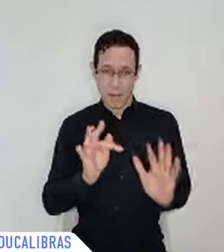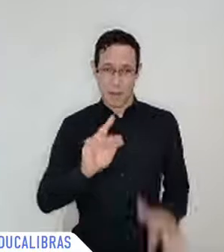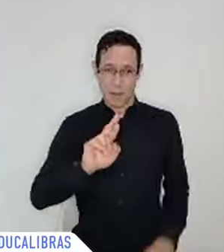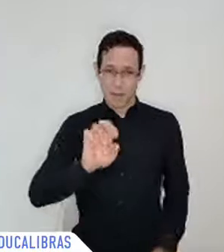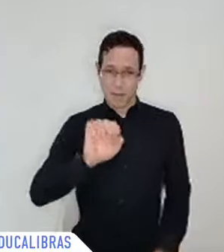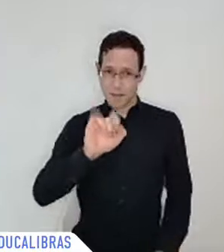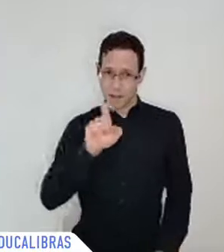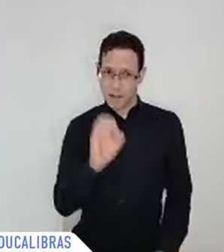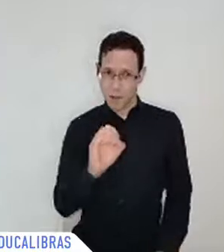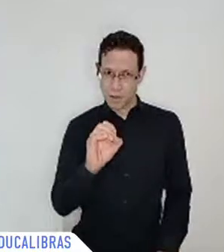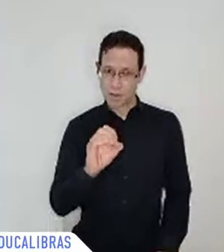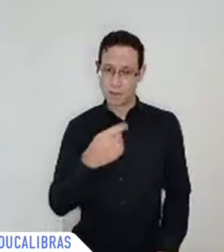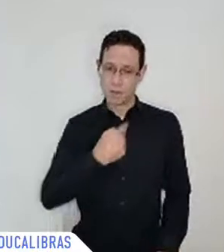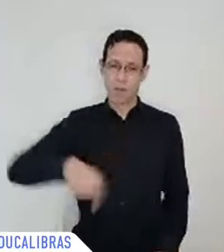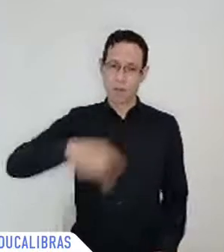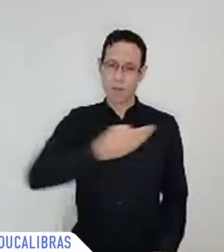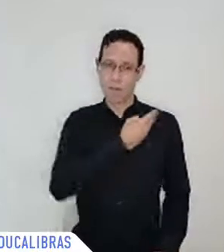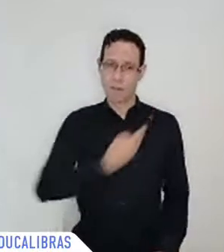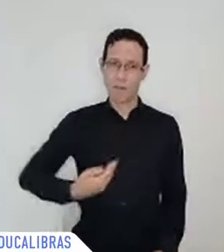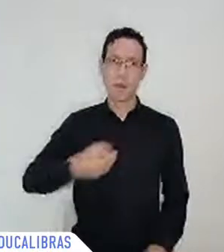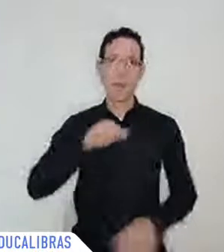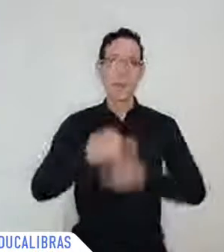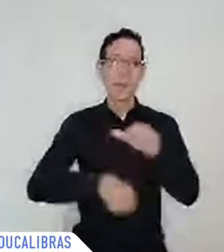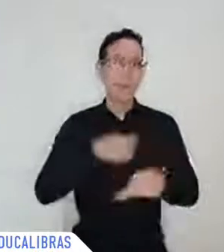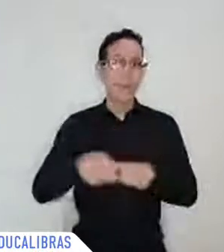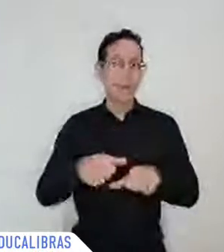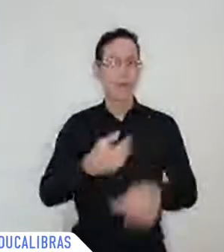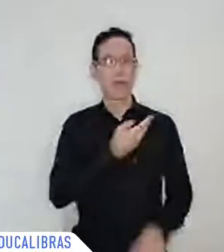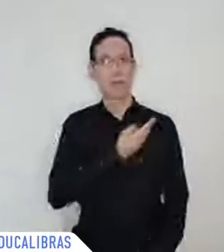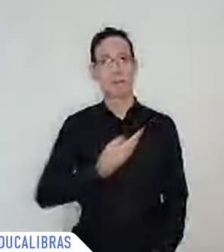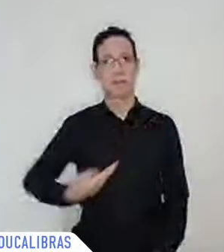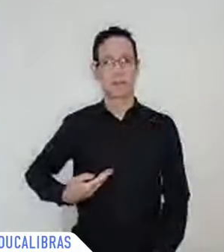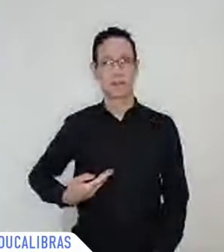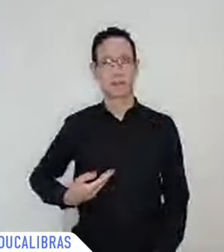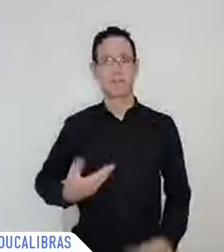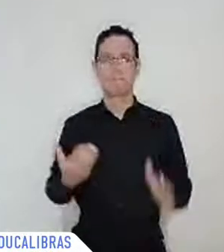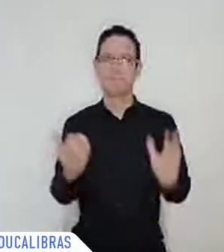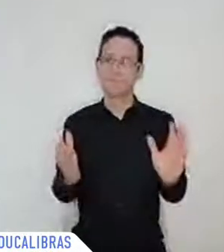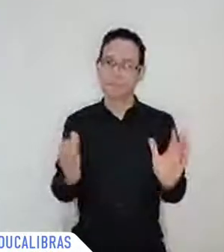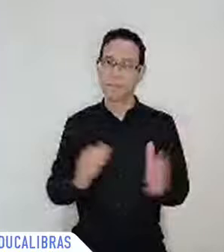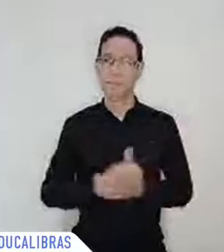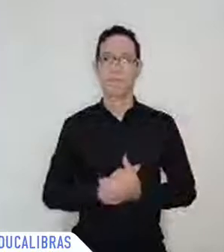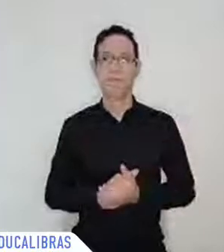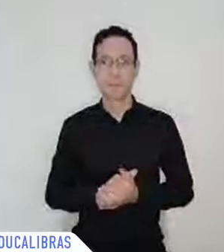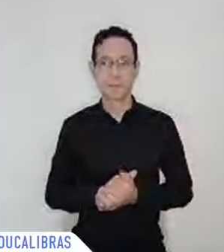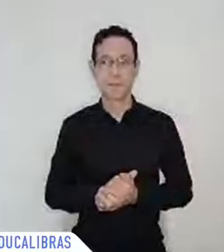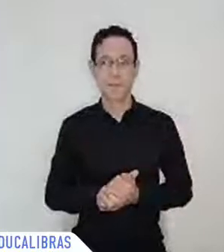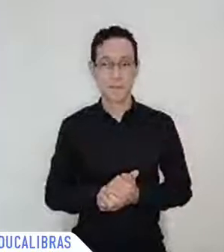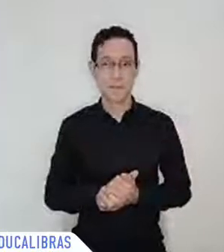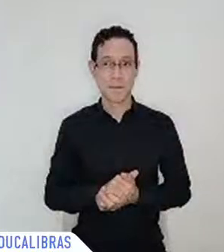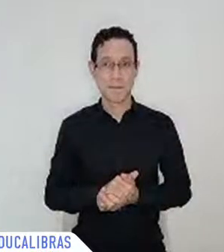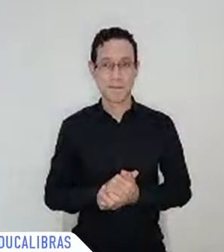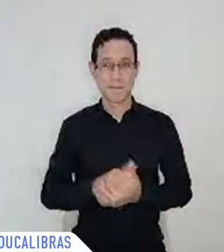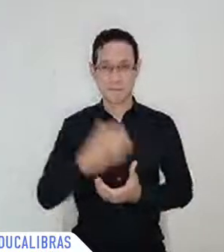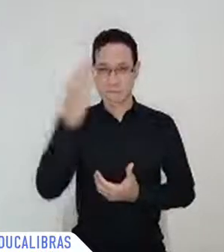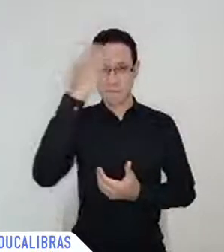with everything. And I asked, what are you going, how can you do that? And he said, well, we are for the